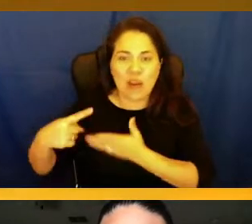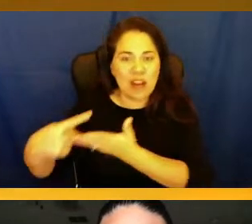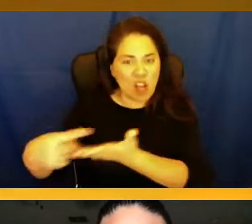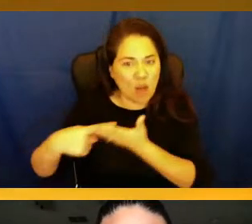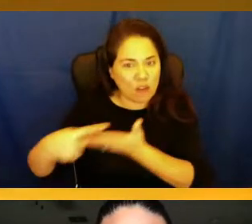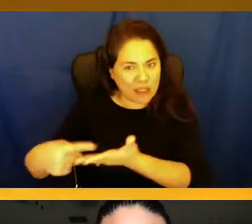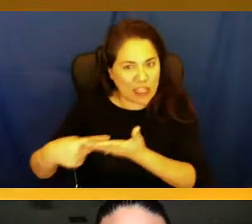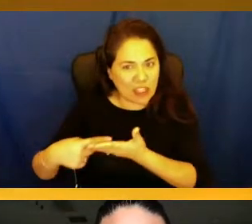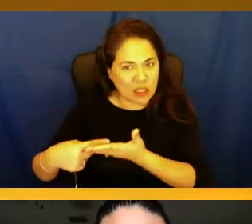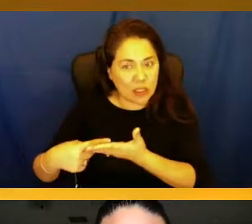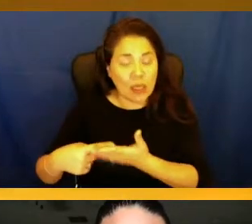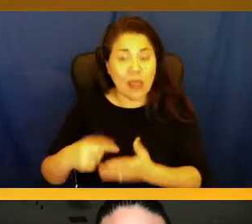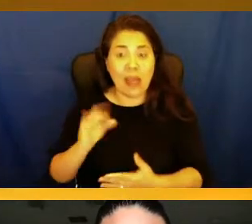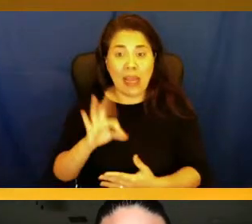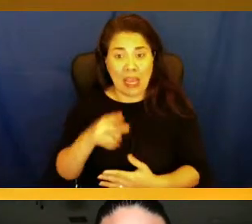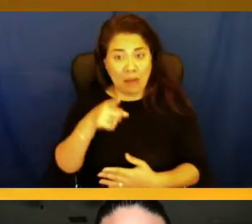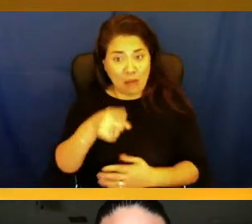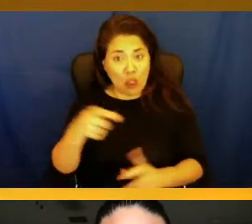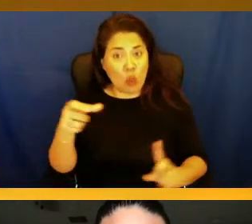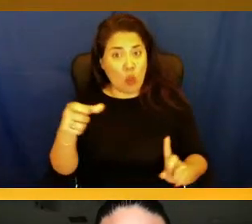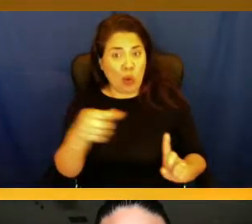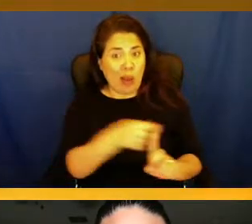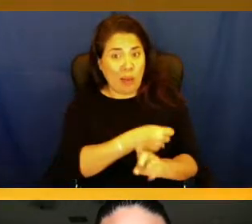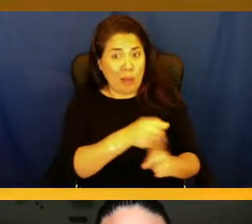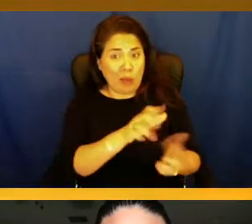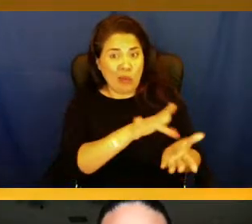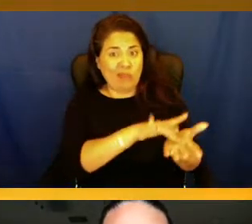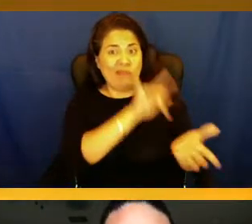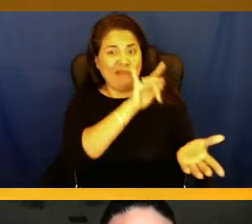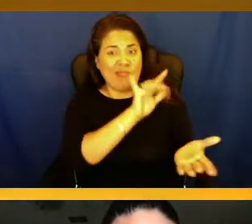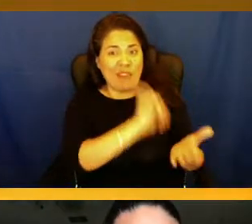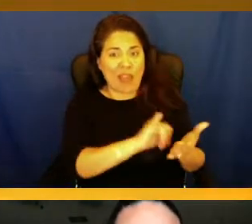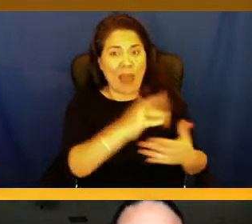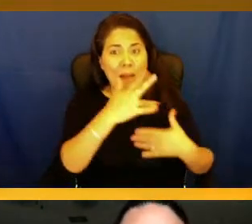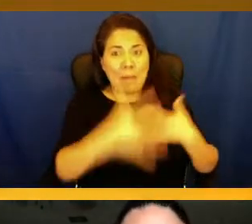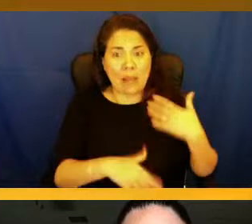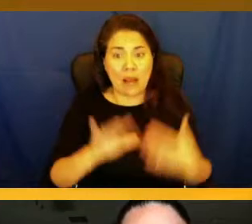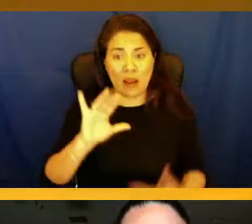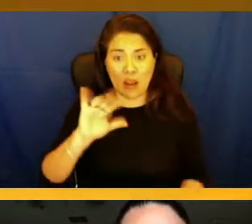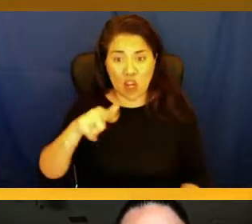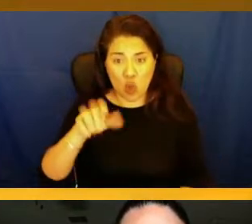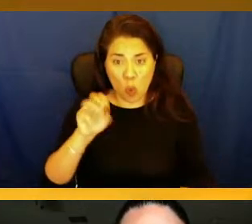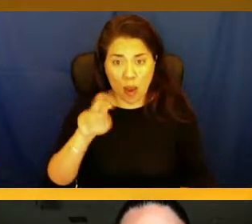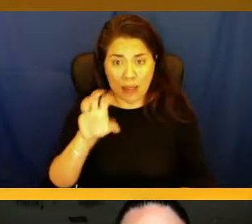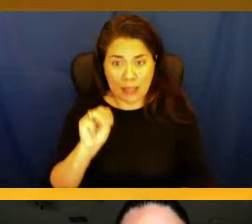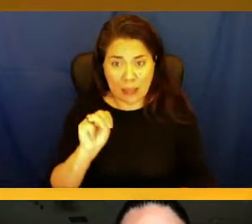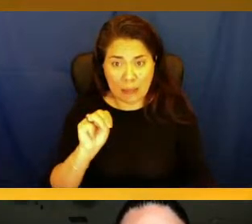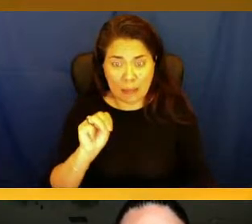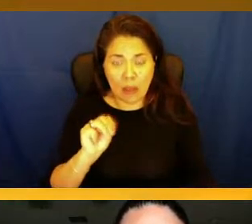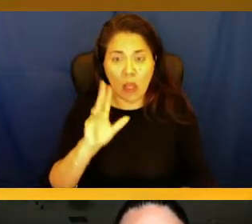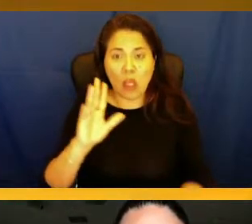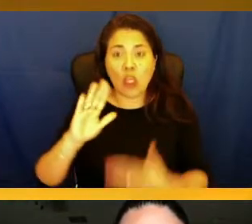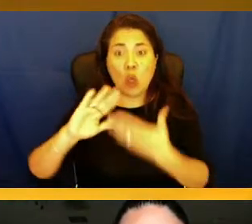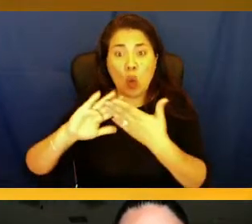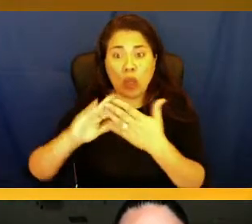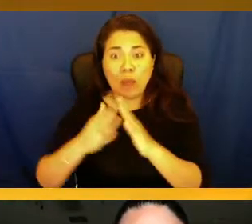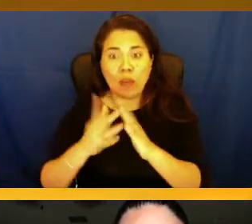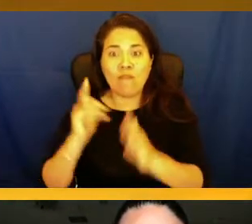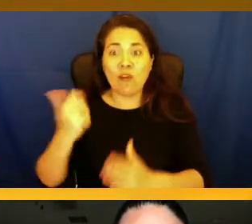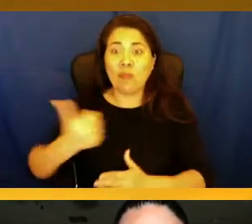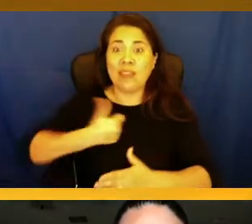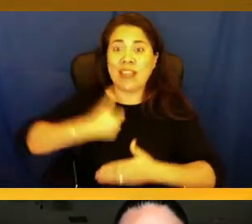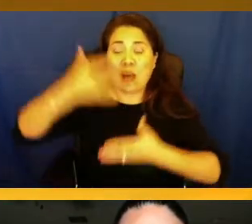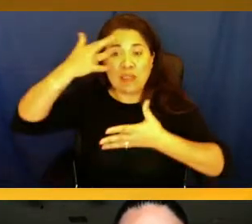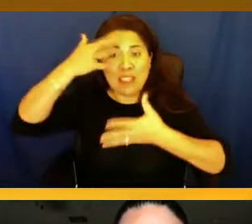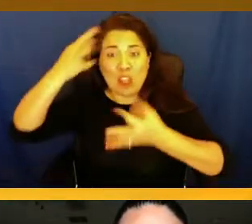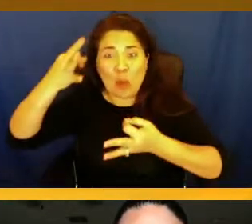have to, when you abuse blood quantum, then you move your community from self-determination